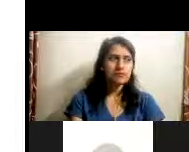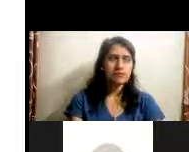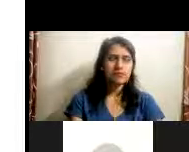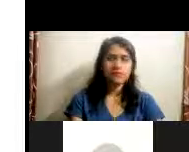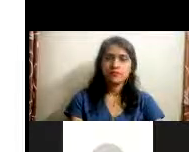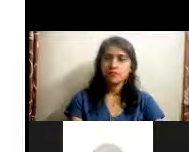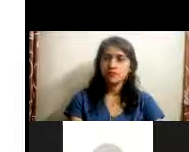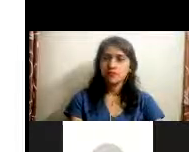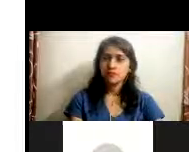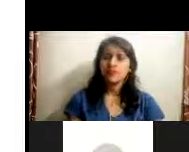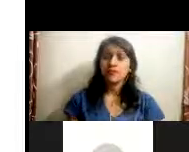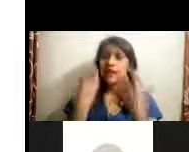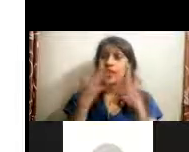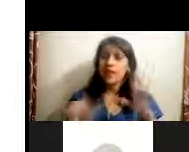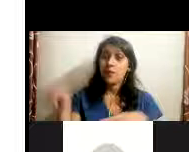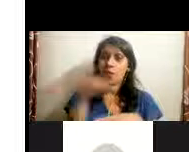Anybody would like to respond?